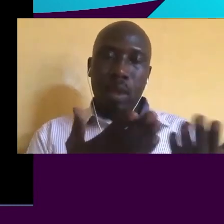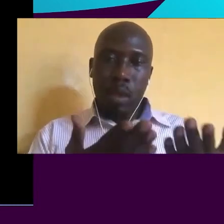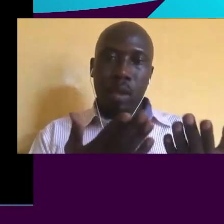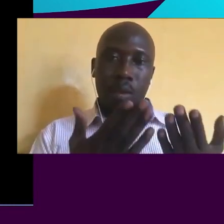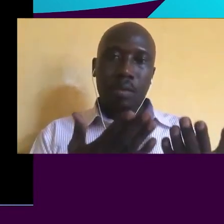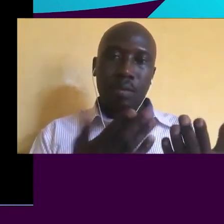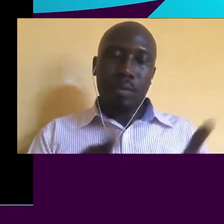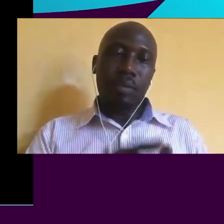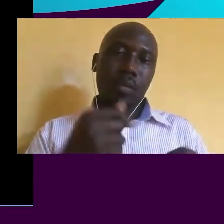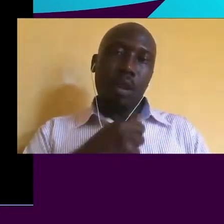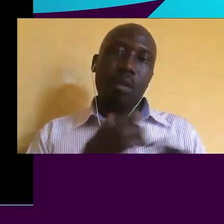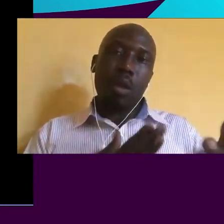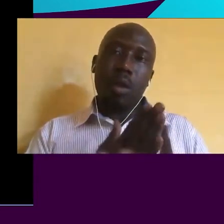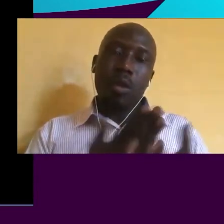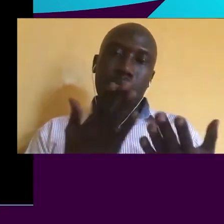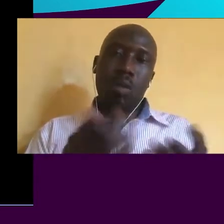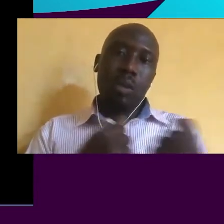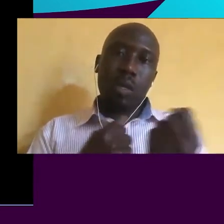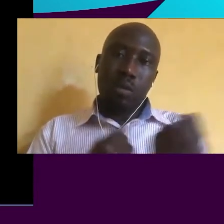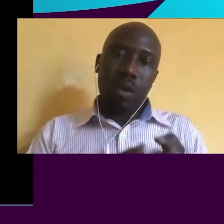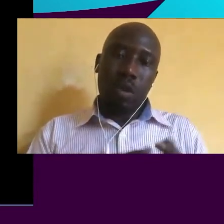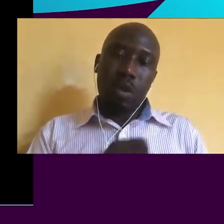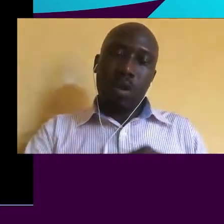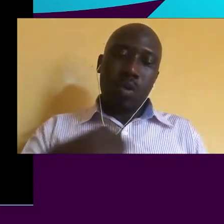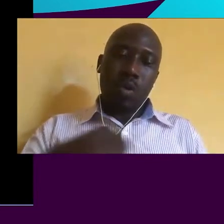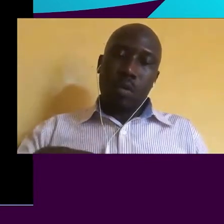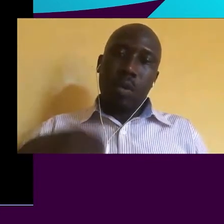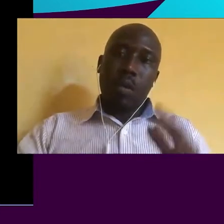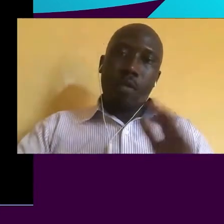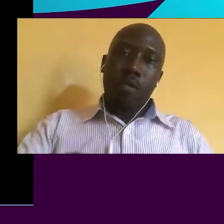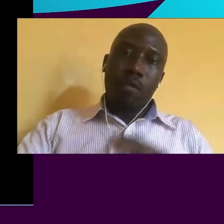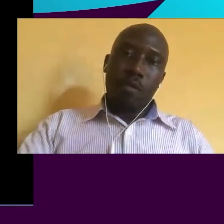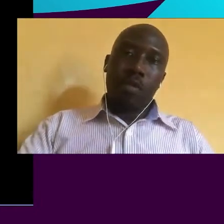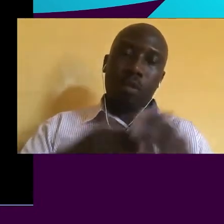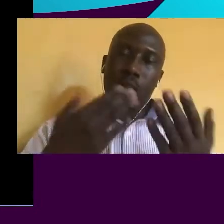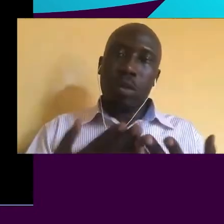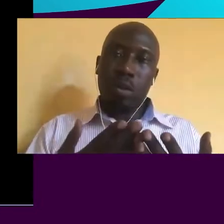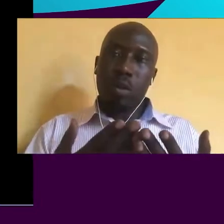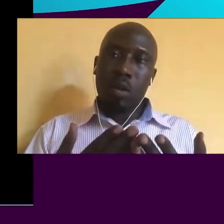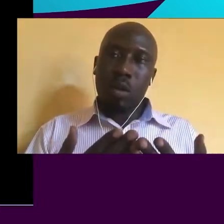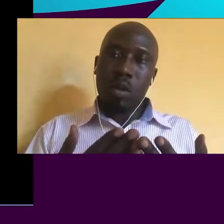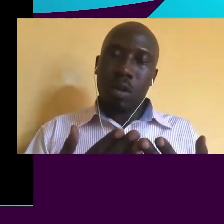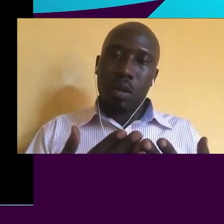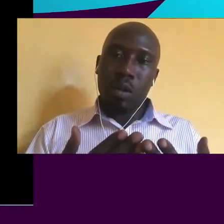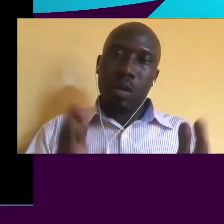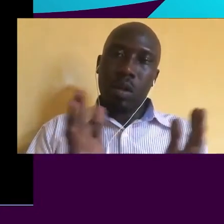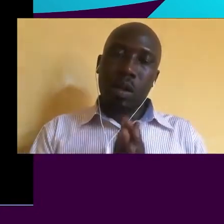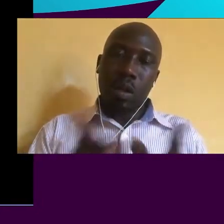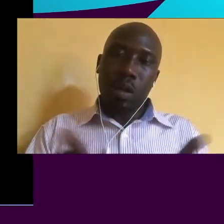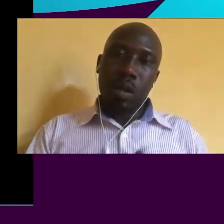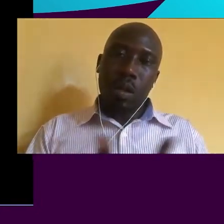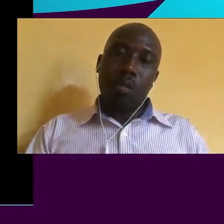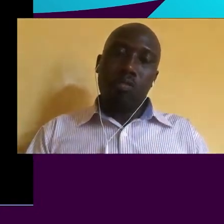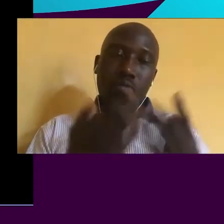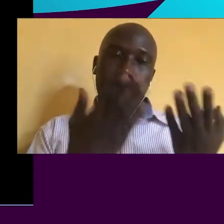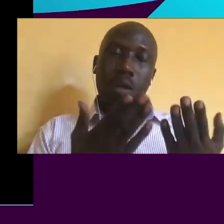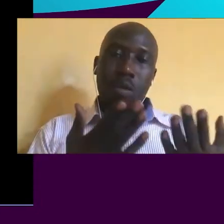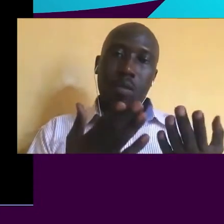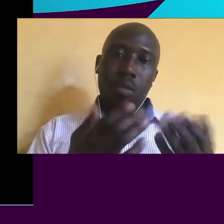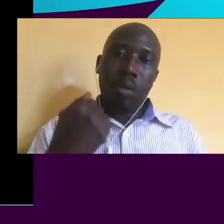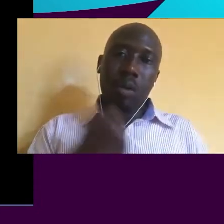we support women football in all aspects. And this has been one of the key